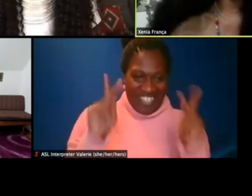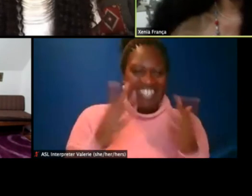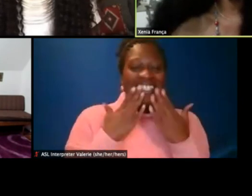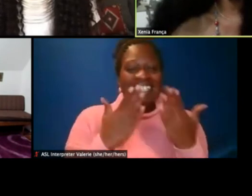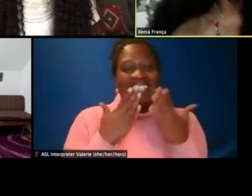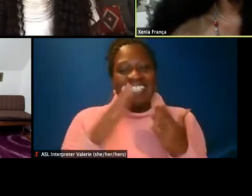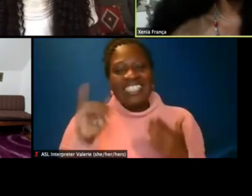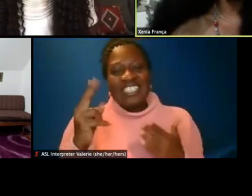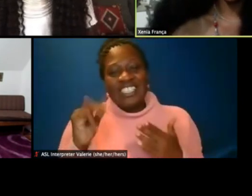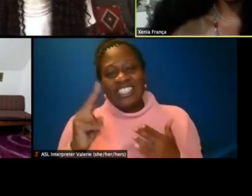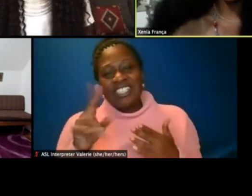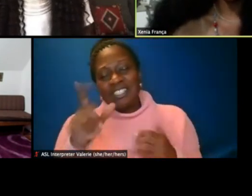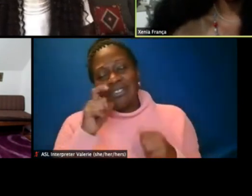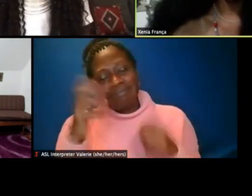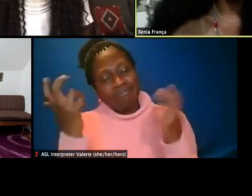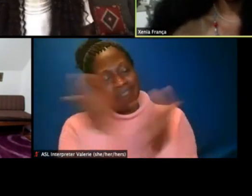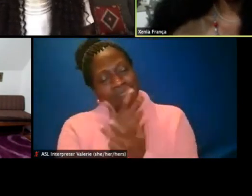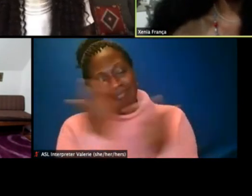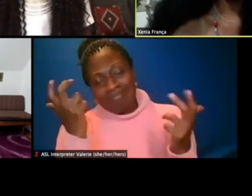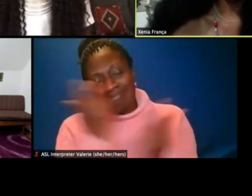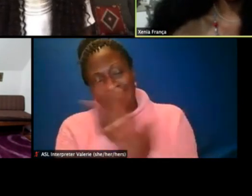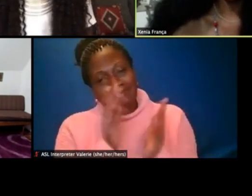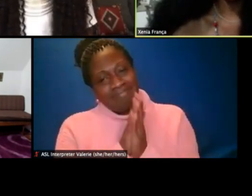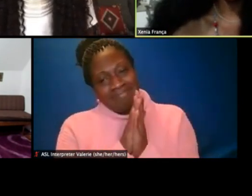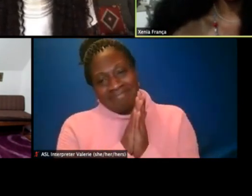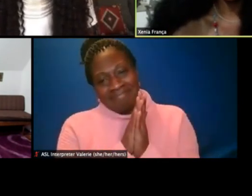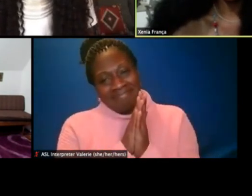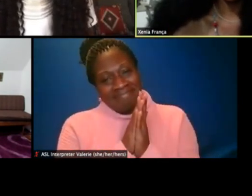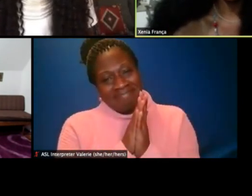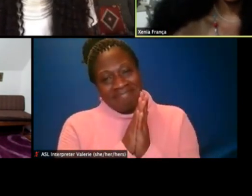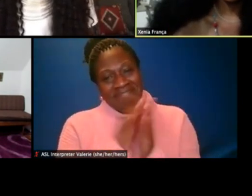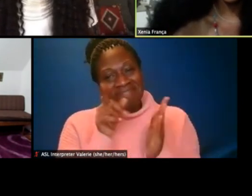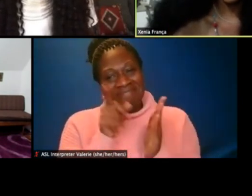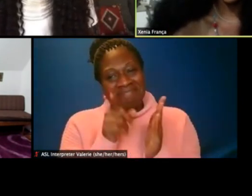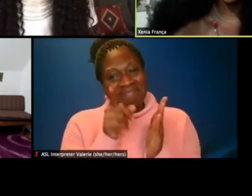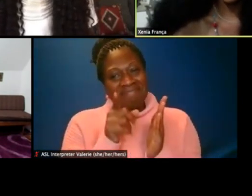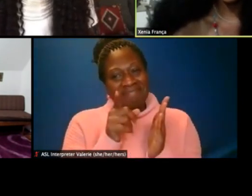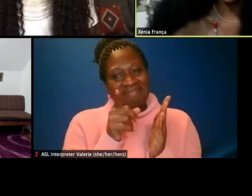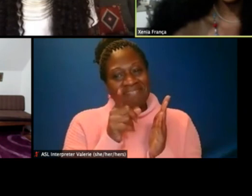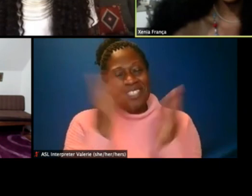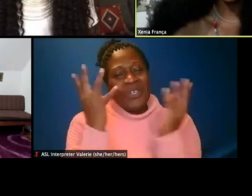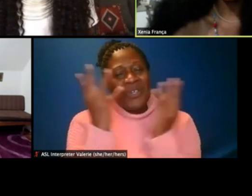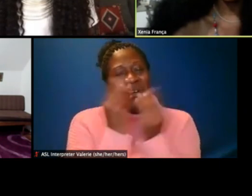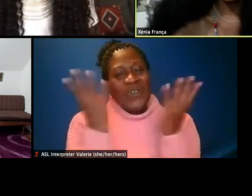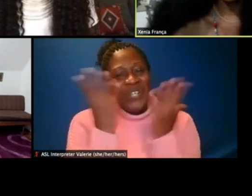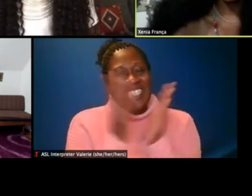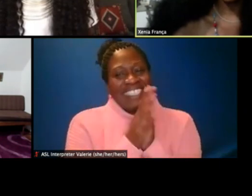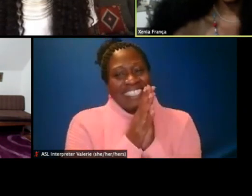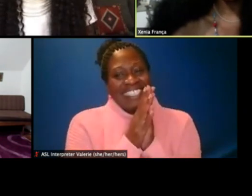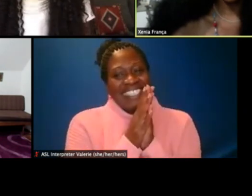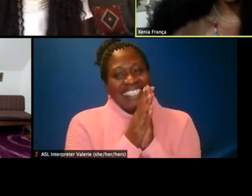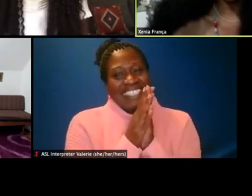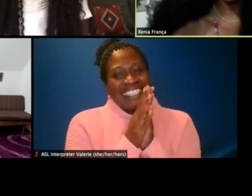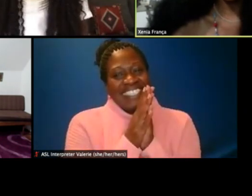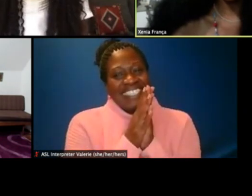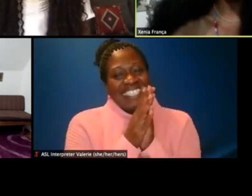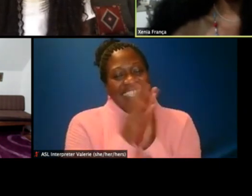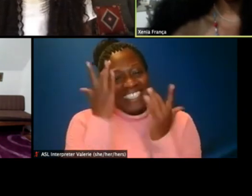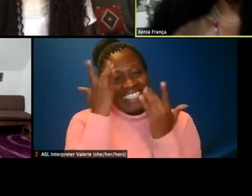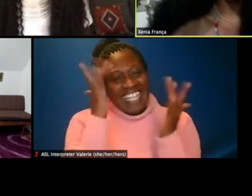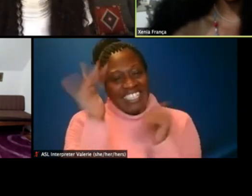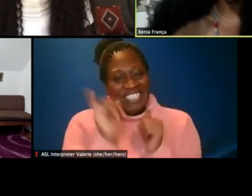Thank you, Juju. You're amazing. You're so gorgeous and